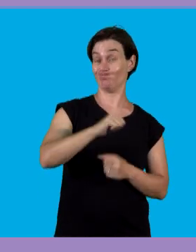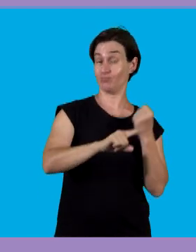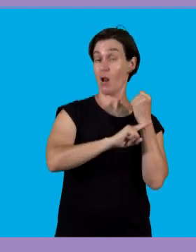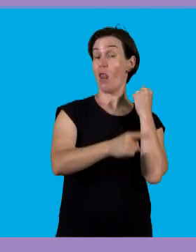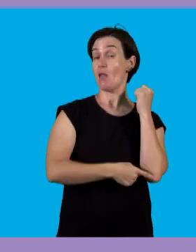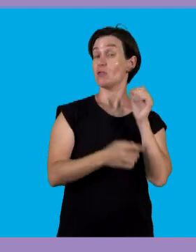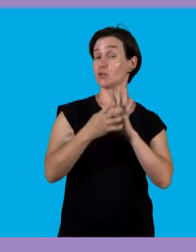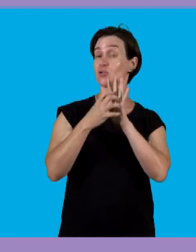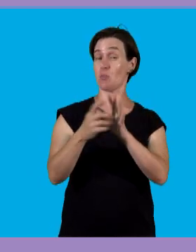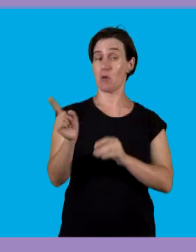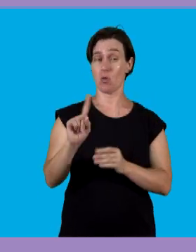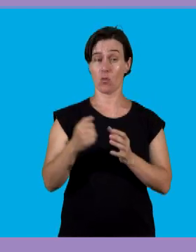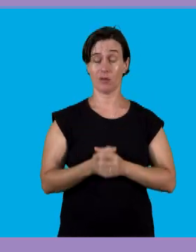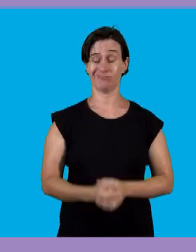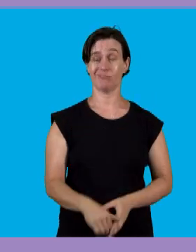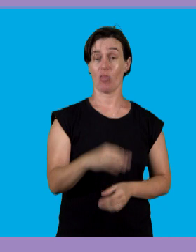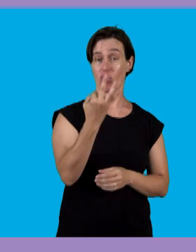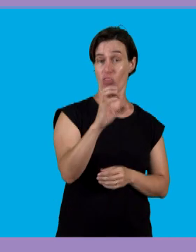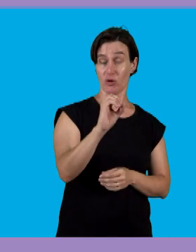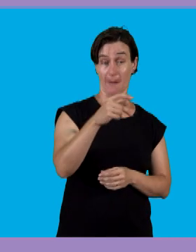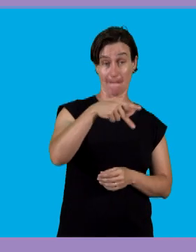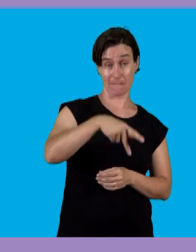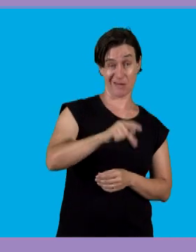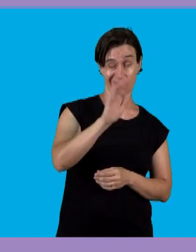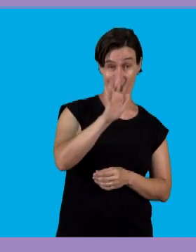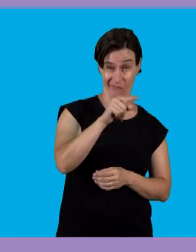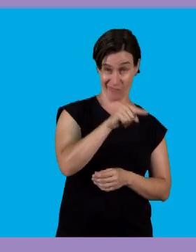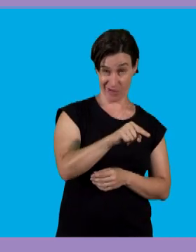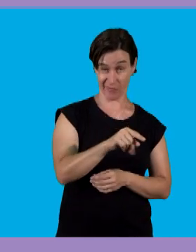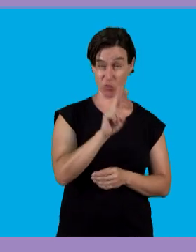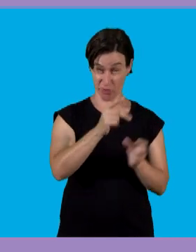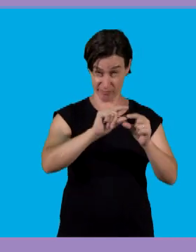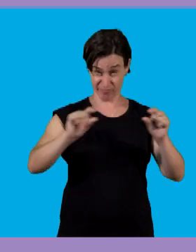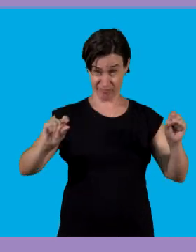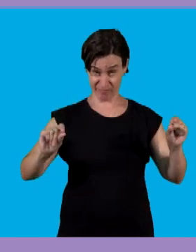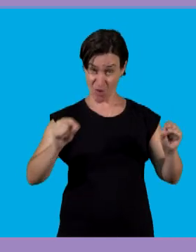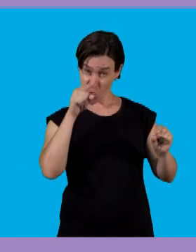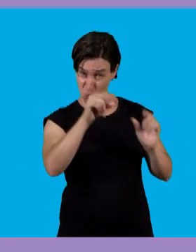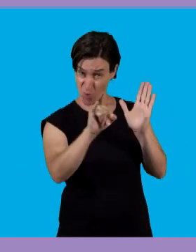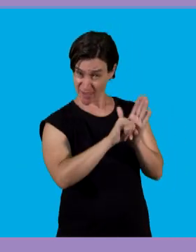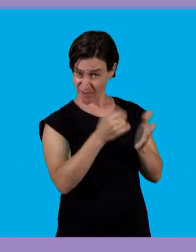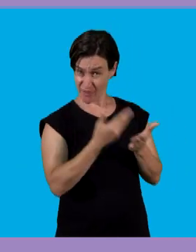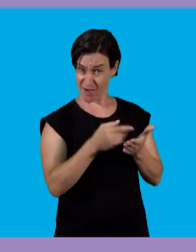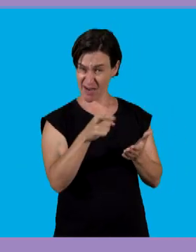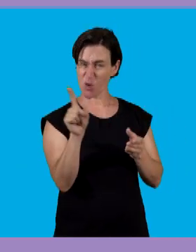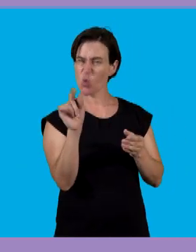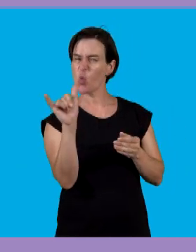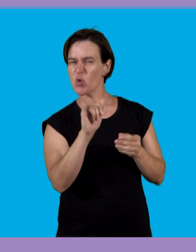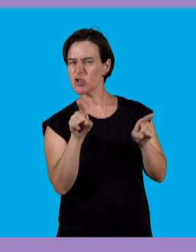last example there, we have there, that expression. Do we know or can we see which ones are the like